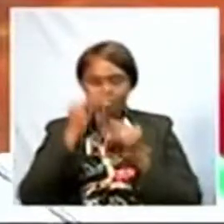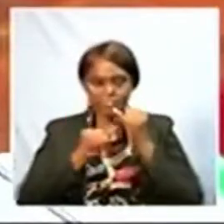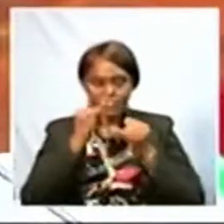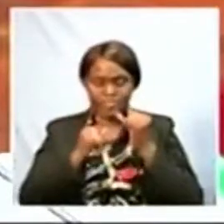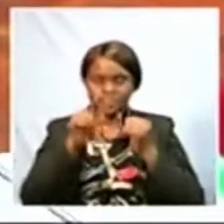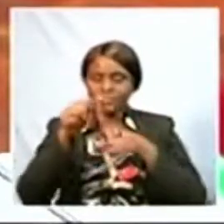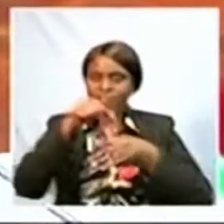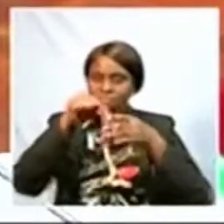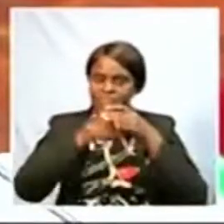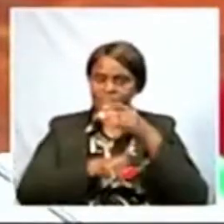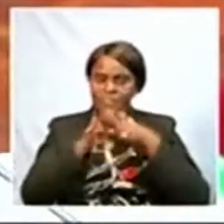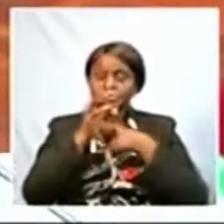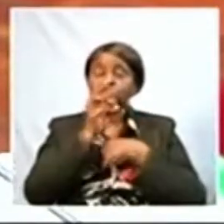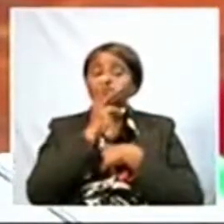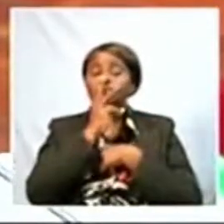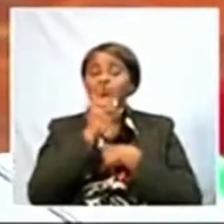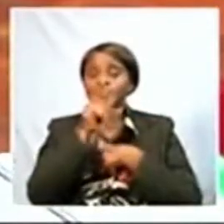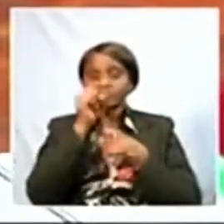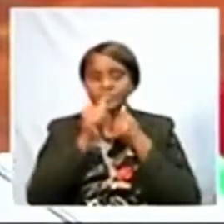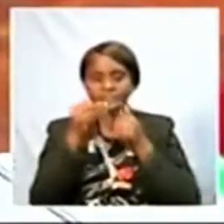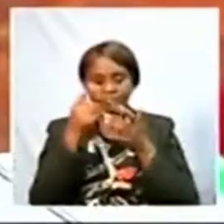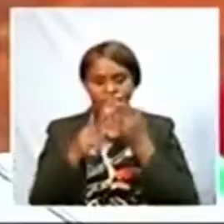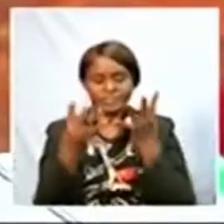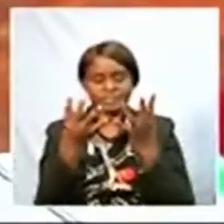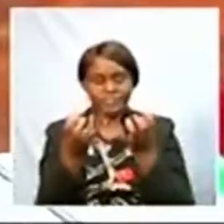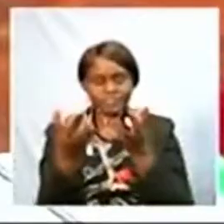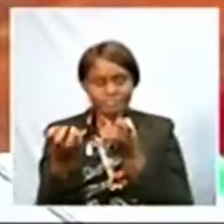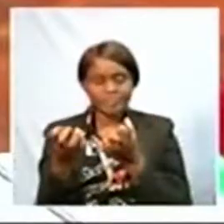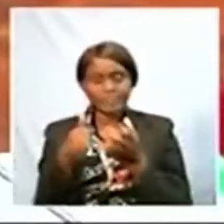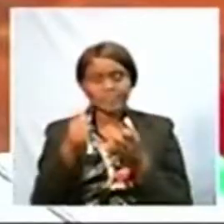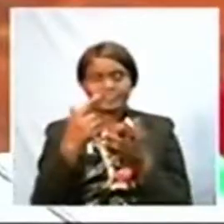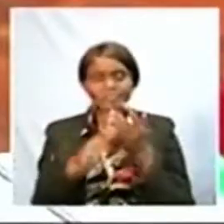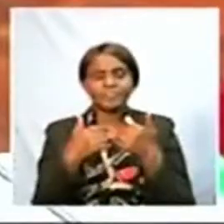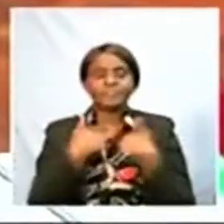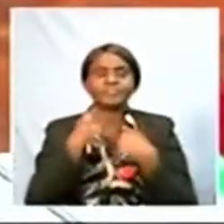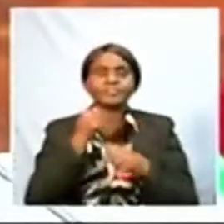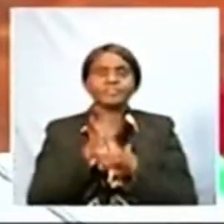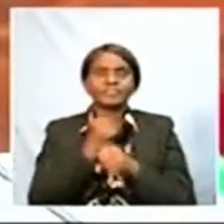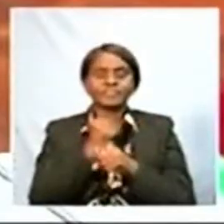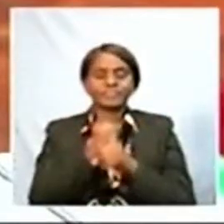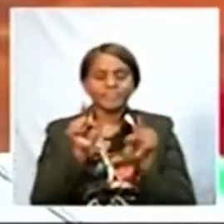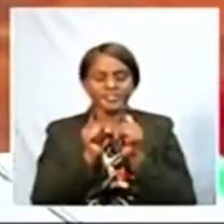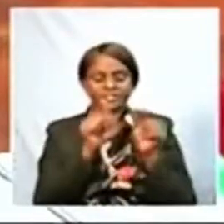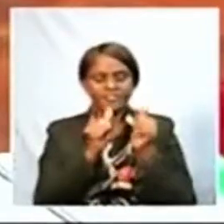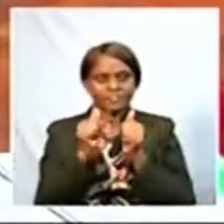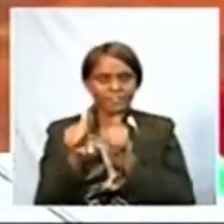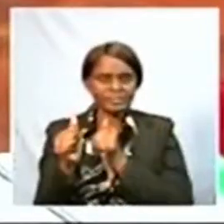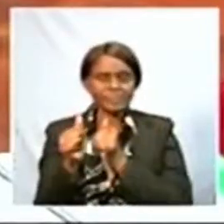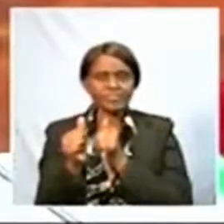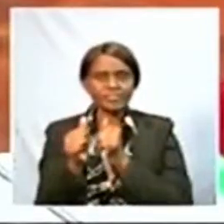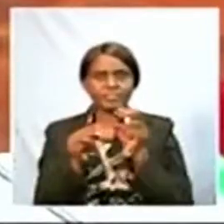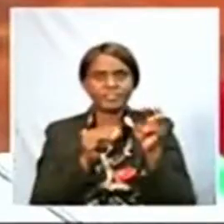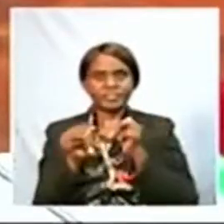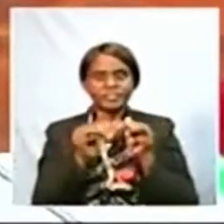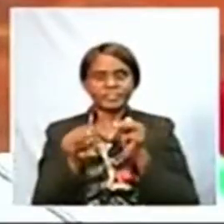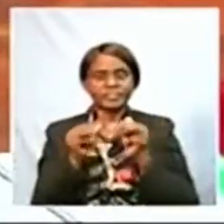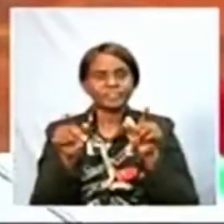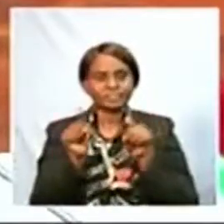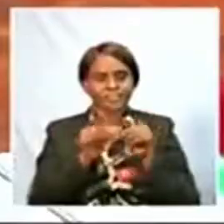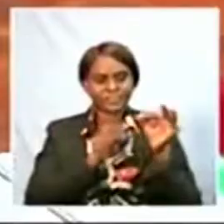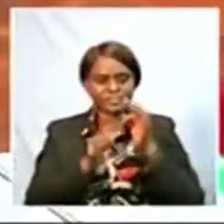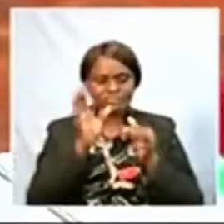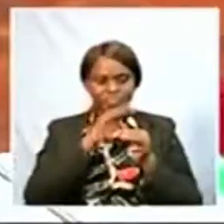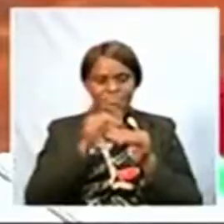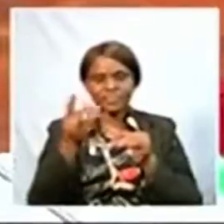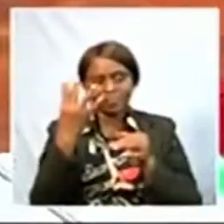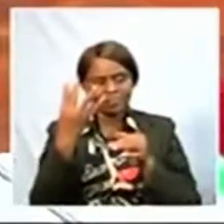the drilling of boreholes due to dry boreholes that he had done. Action taken. Management would like to state that the